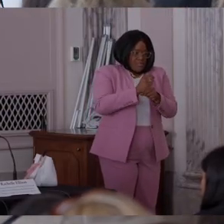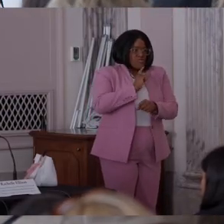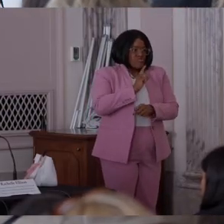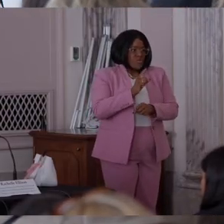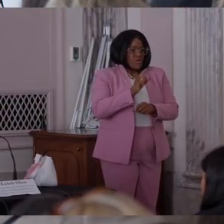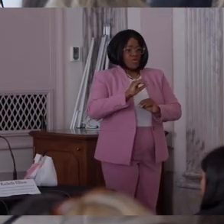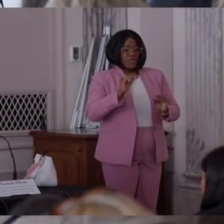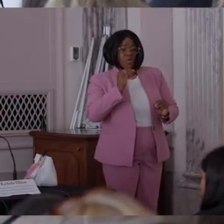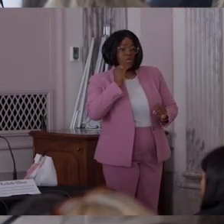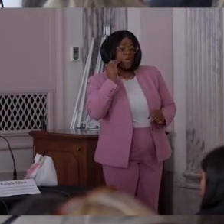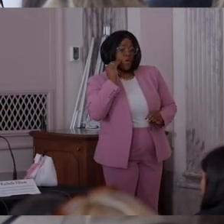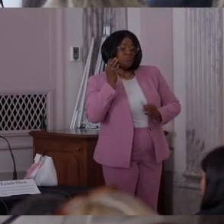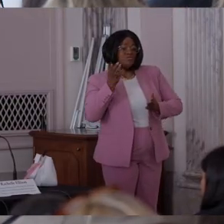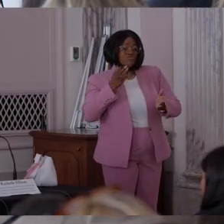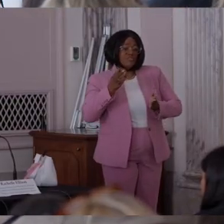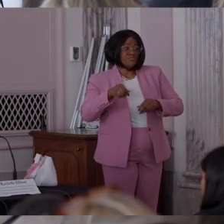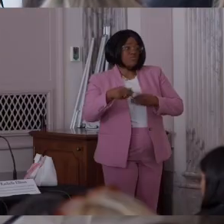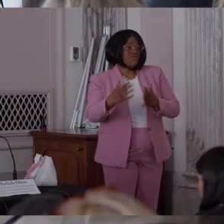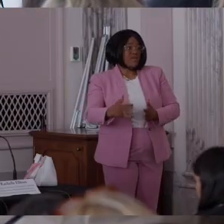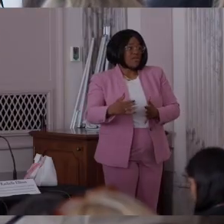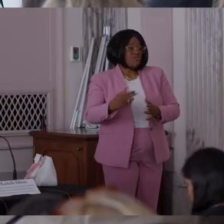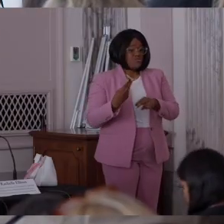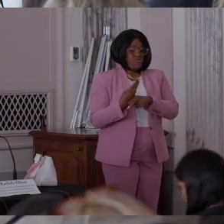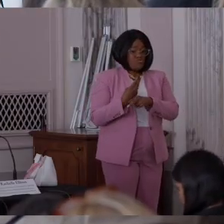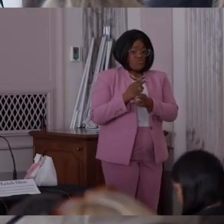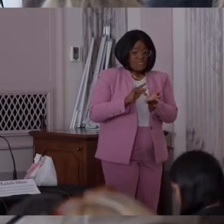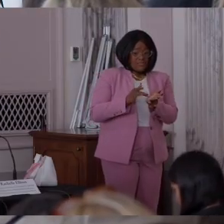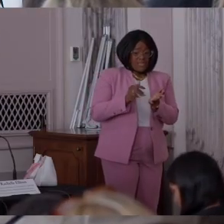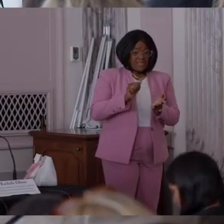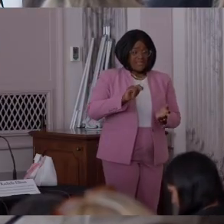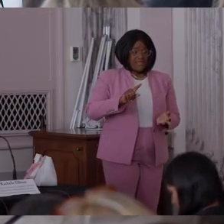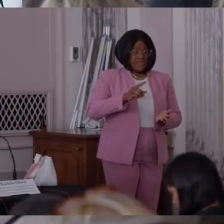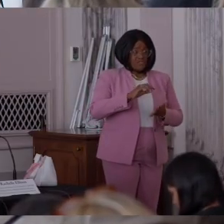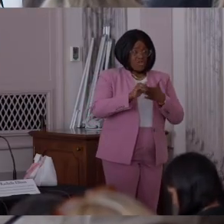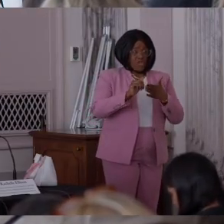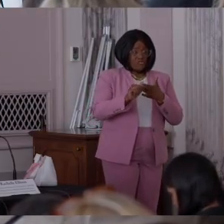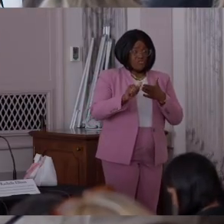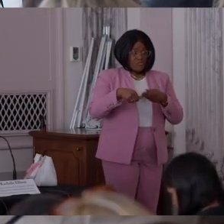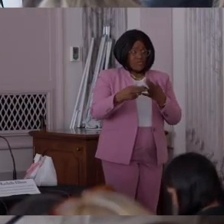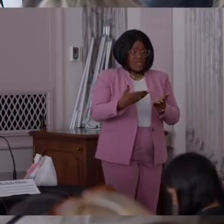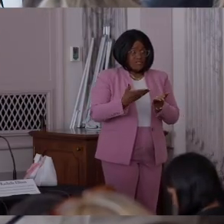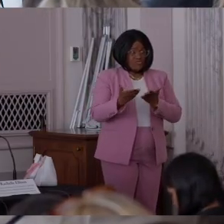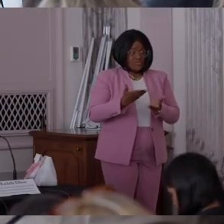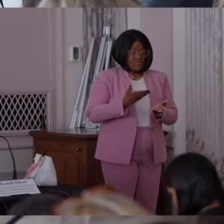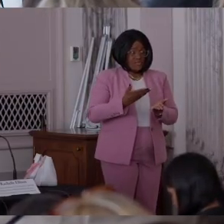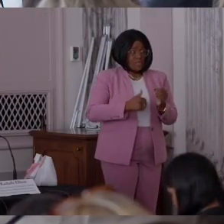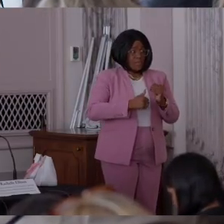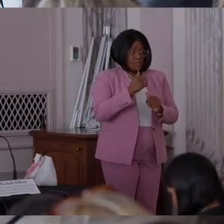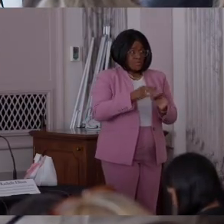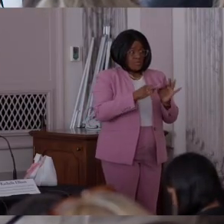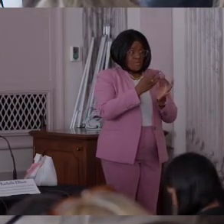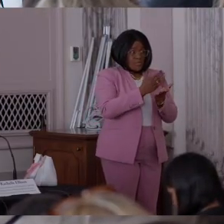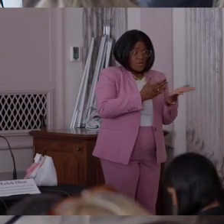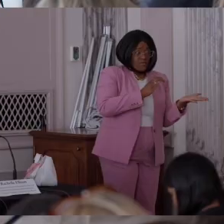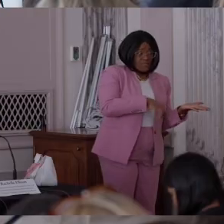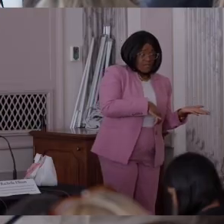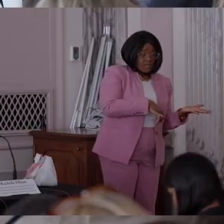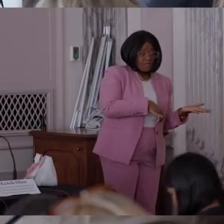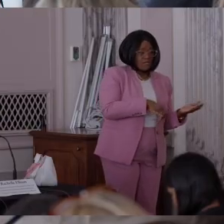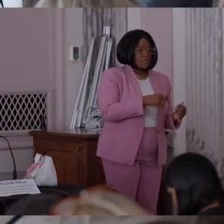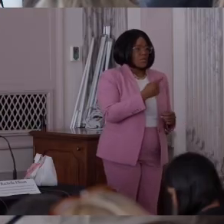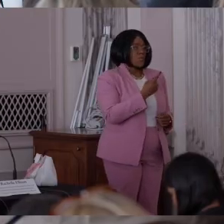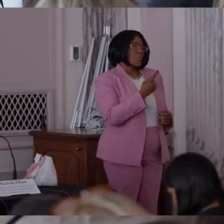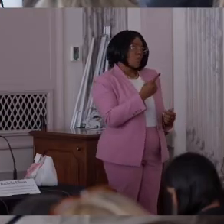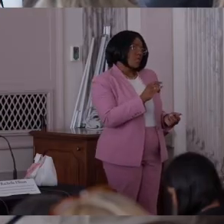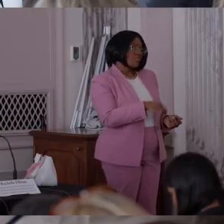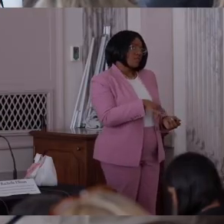service providers were using Medicaid dollars to provide services, because one of the most important elements, and one